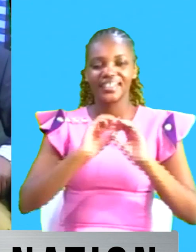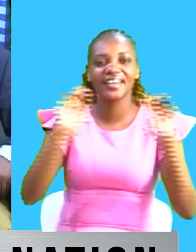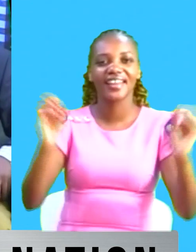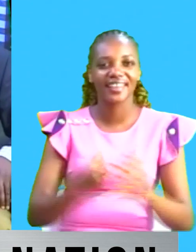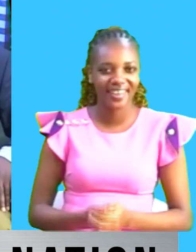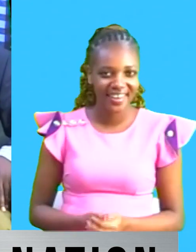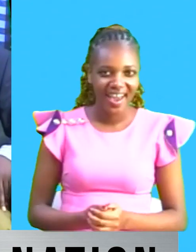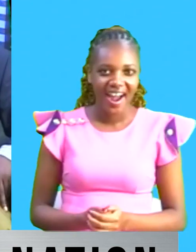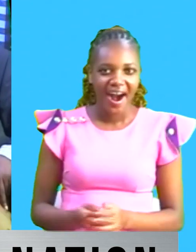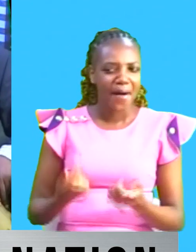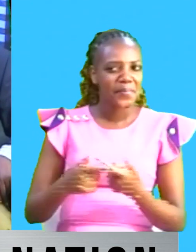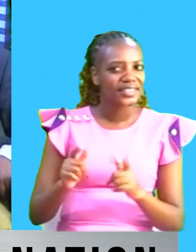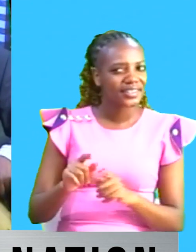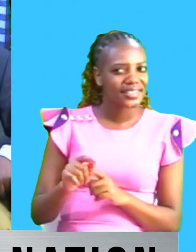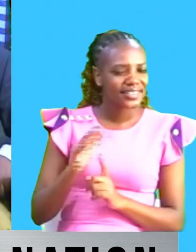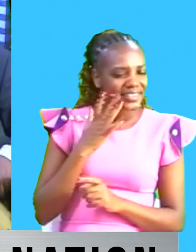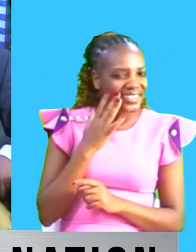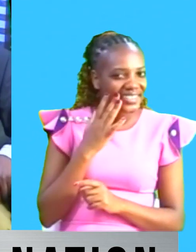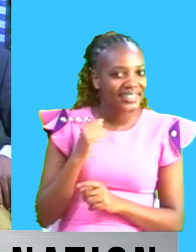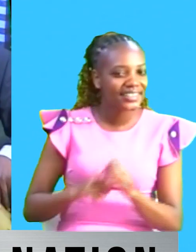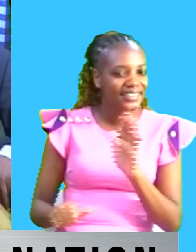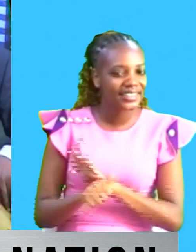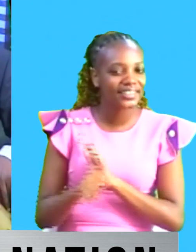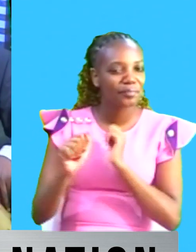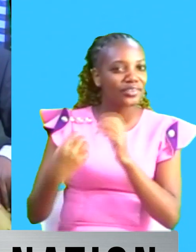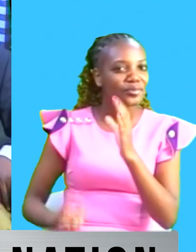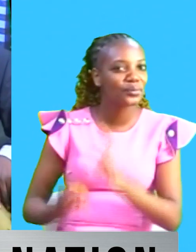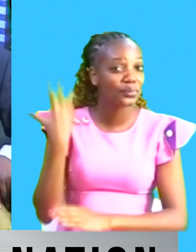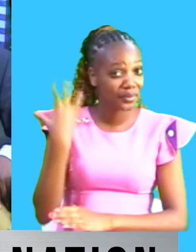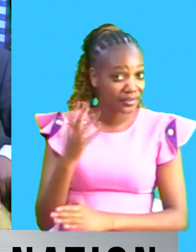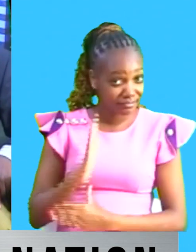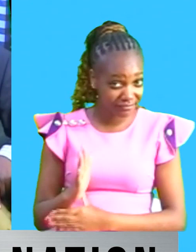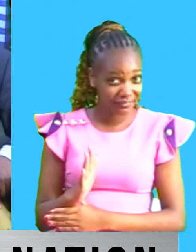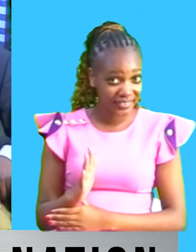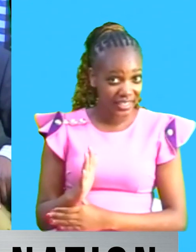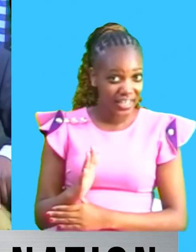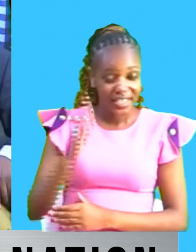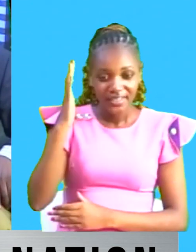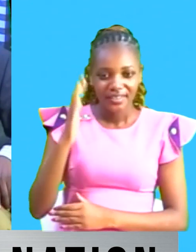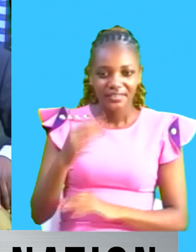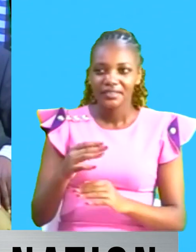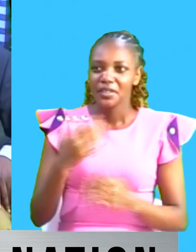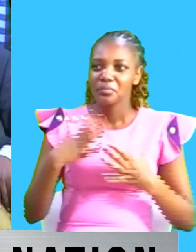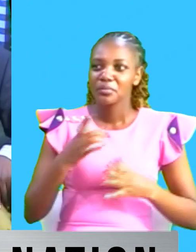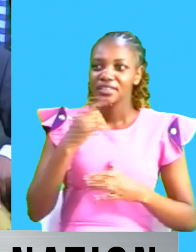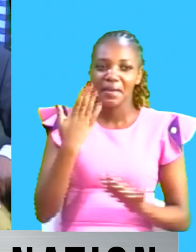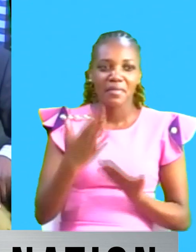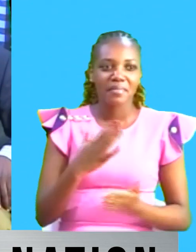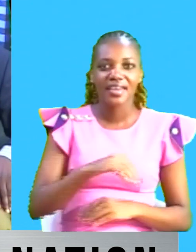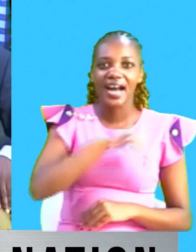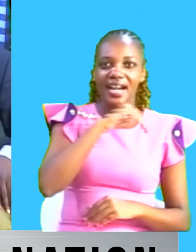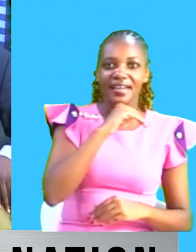here from the KK side? You know, propaganda, Raila has been given something for them to talk.